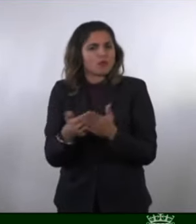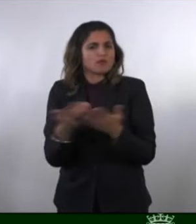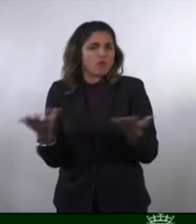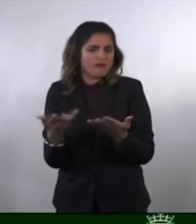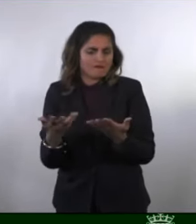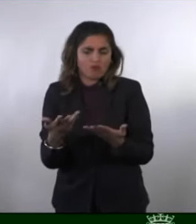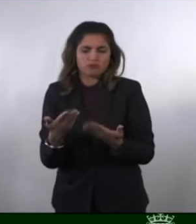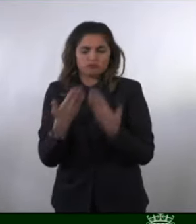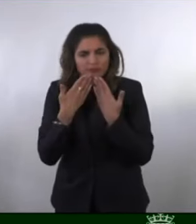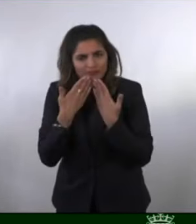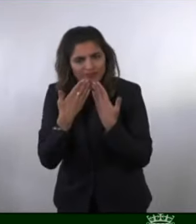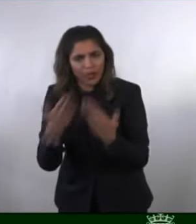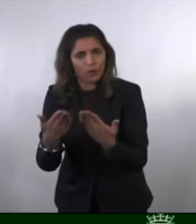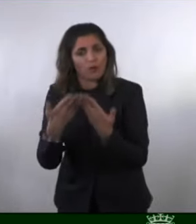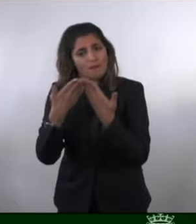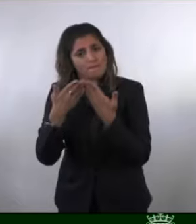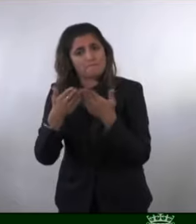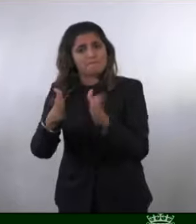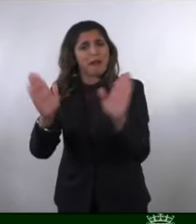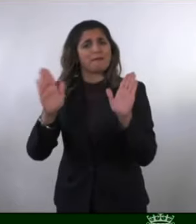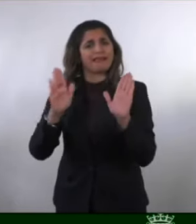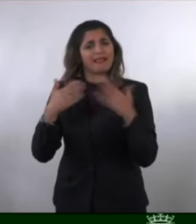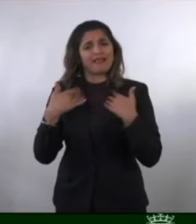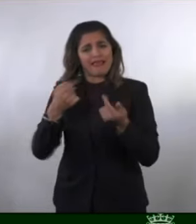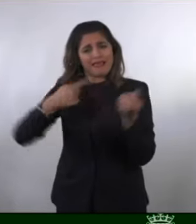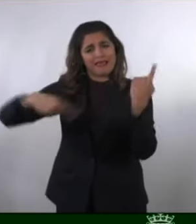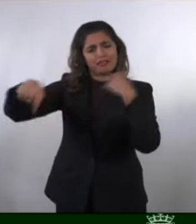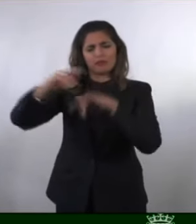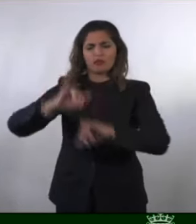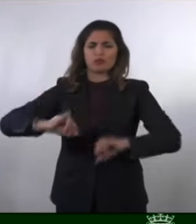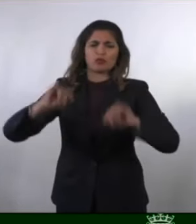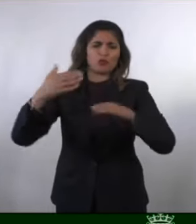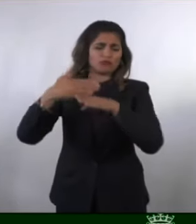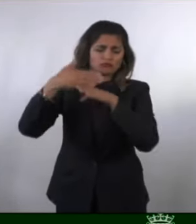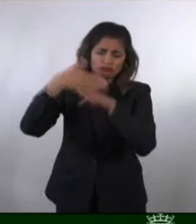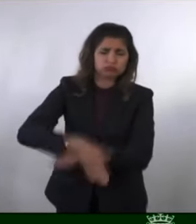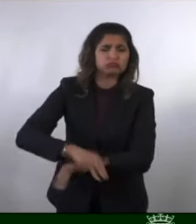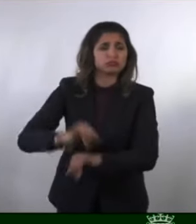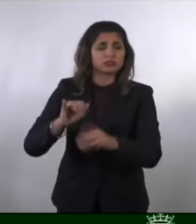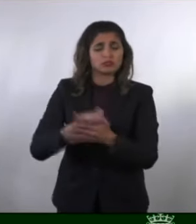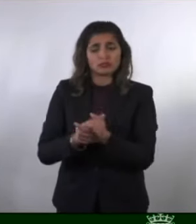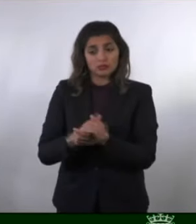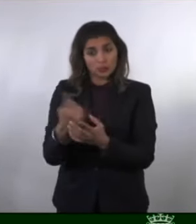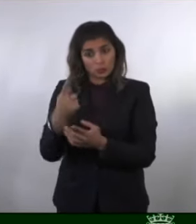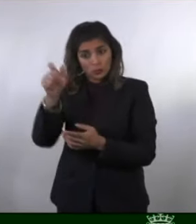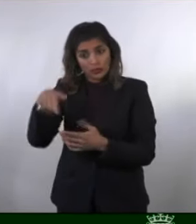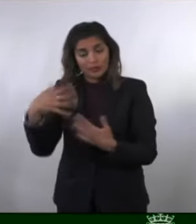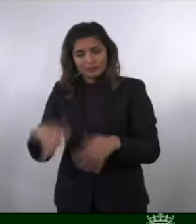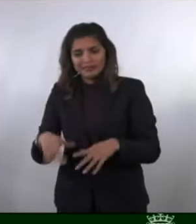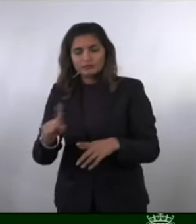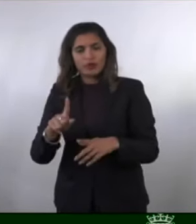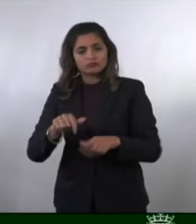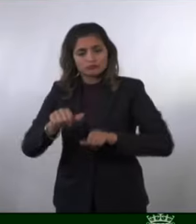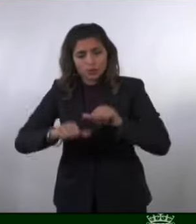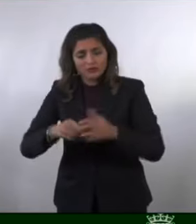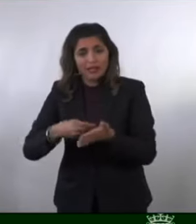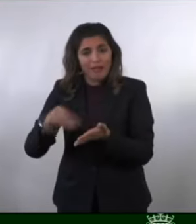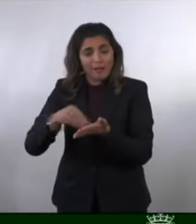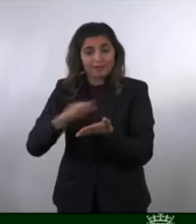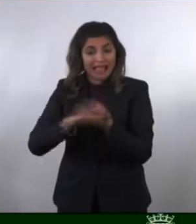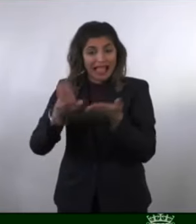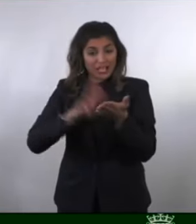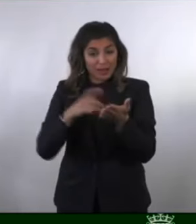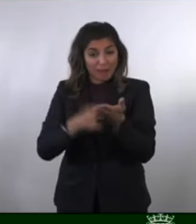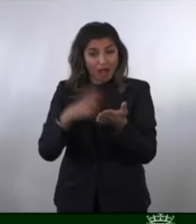workers who have gone the extra mile during COVID. I'm thinking particularly those processing furlough payments in HMRC and